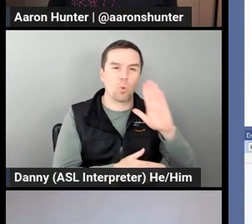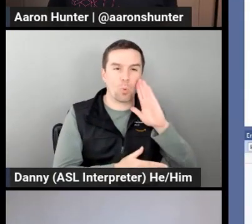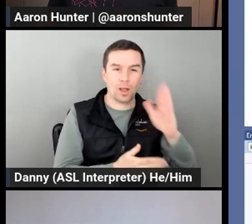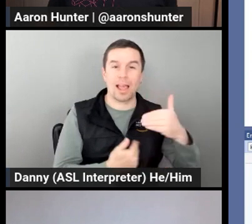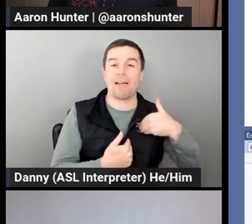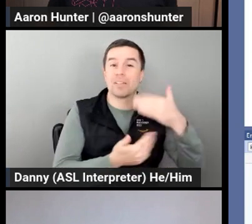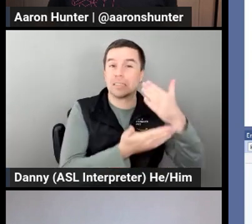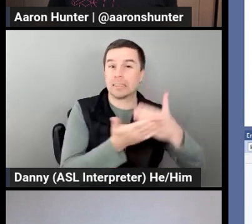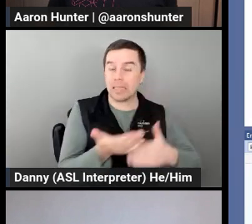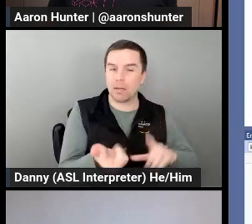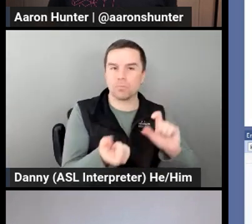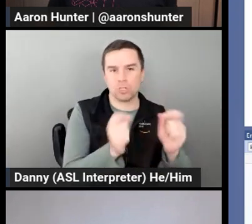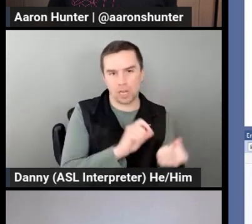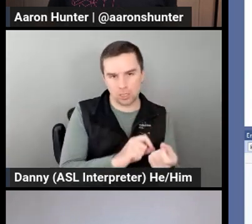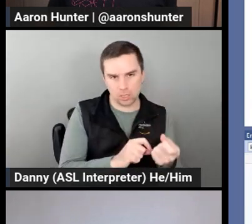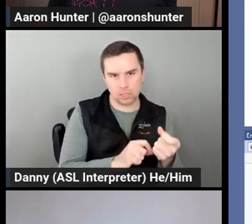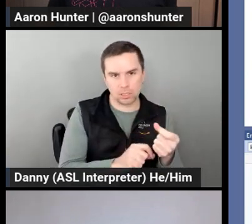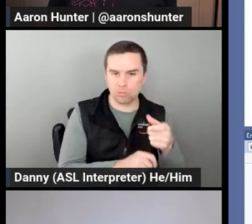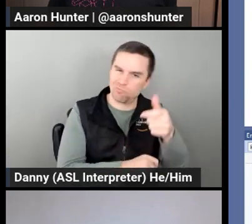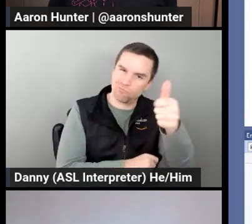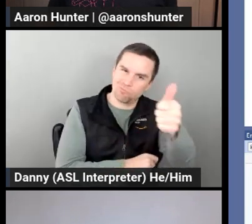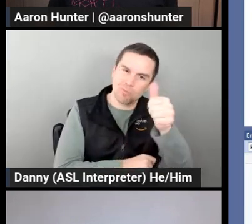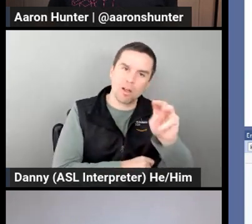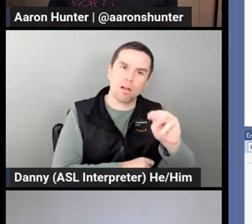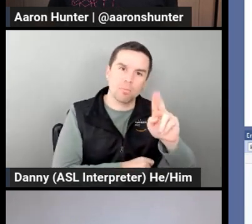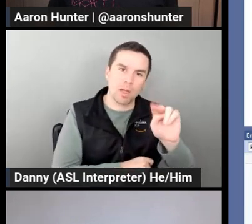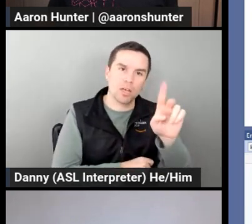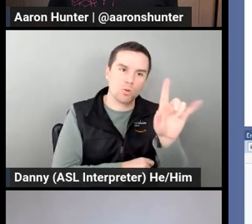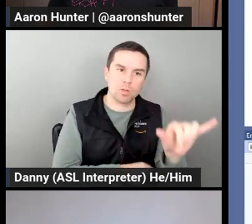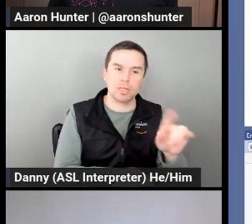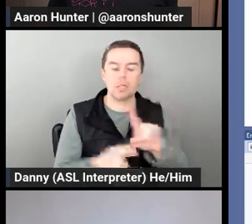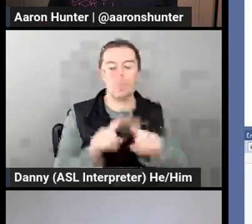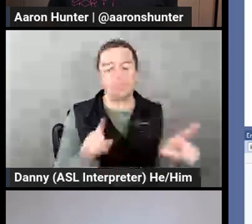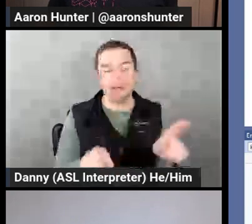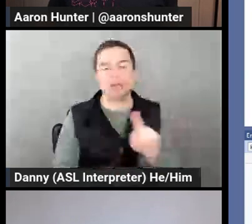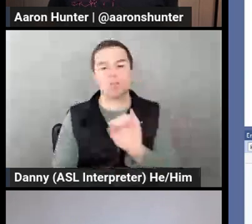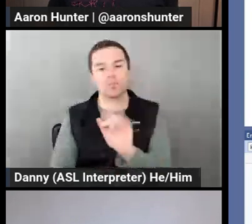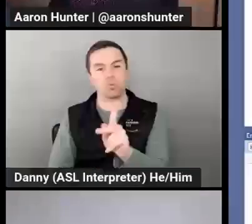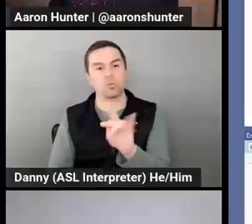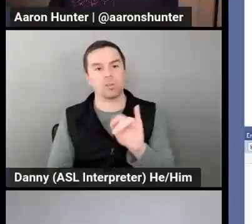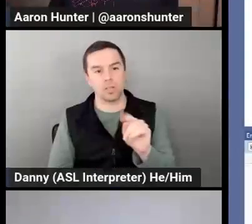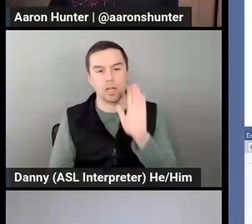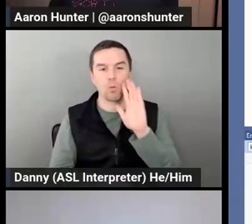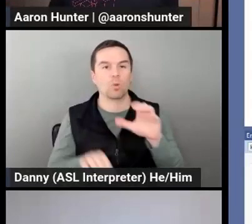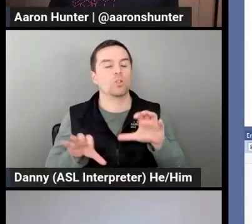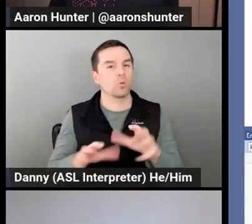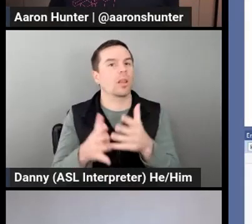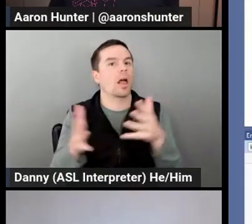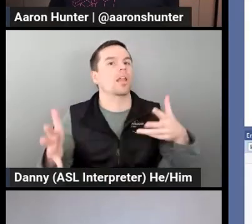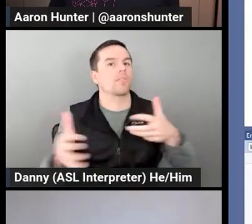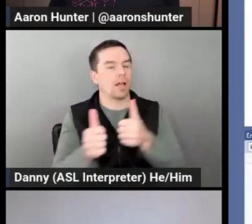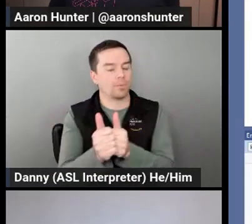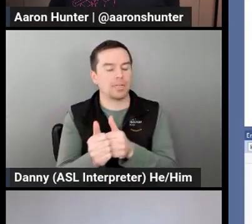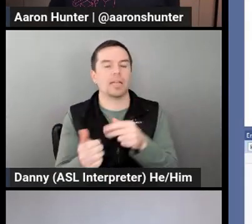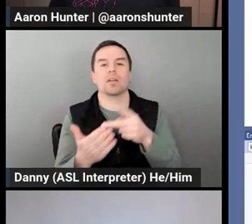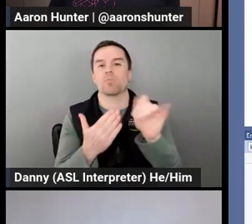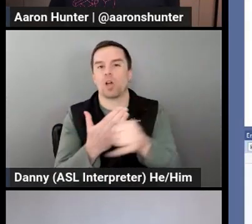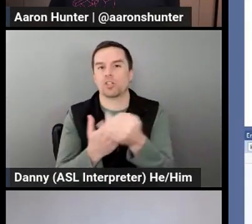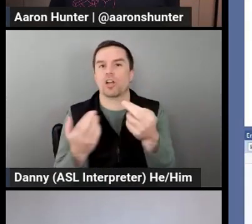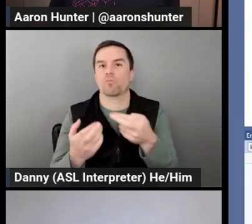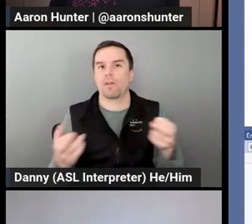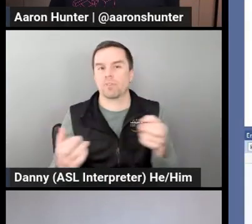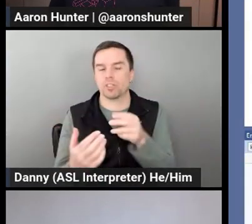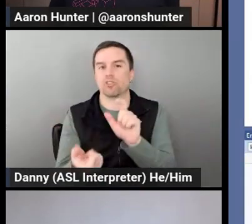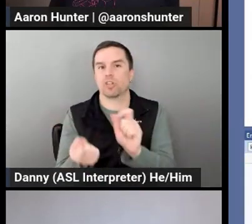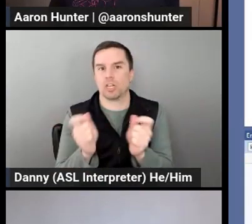that manually you have to make. But other than that, toolkit will do a lot of the updating and project reference file changes in the code. And then you can,